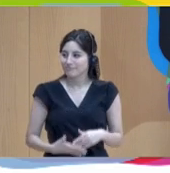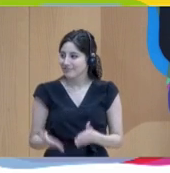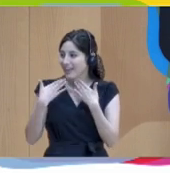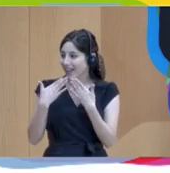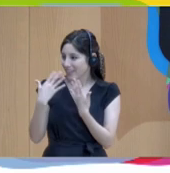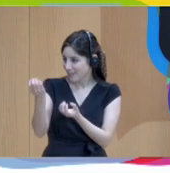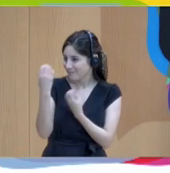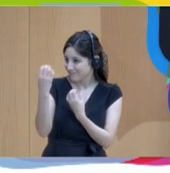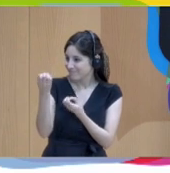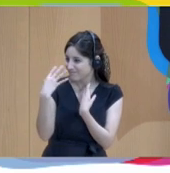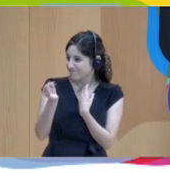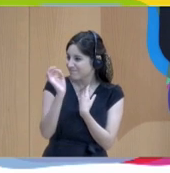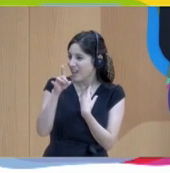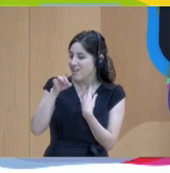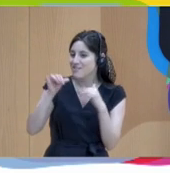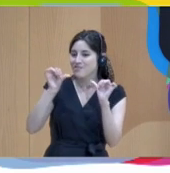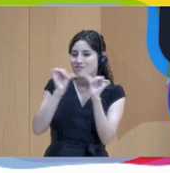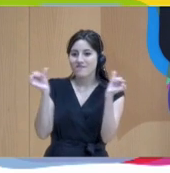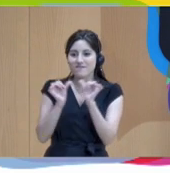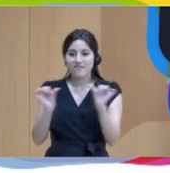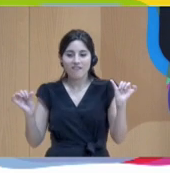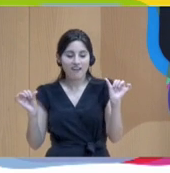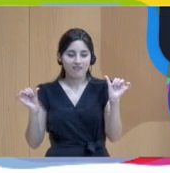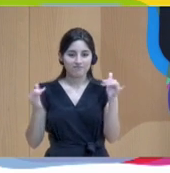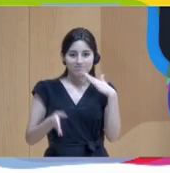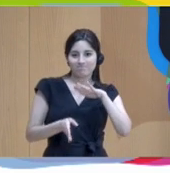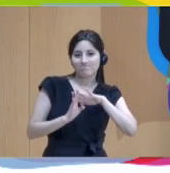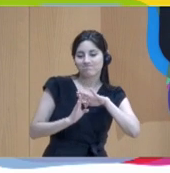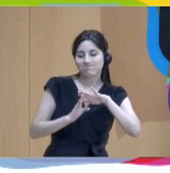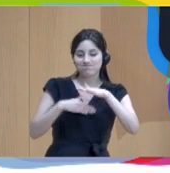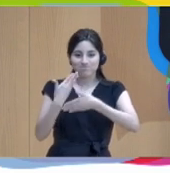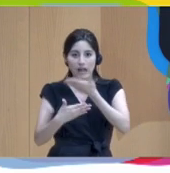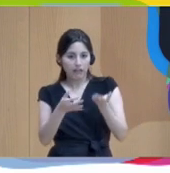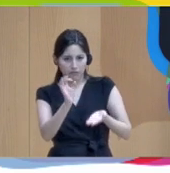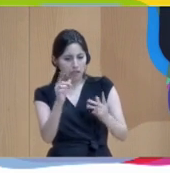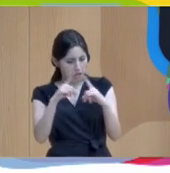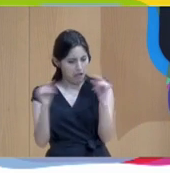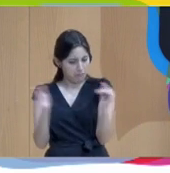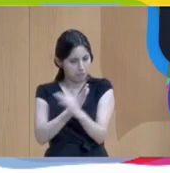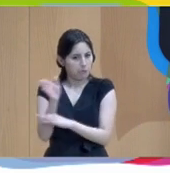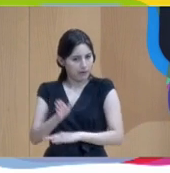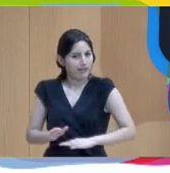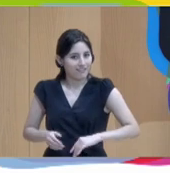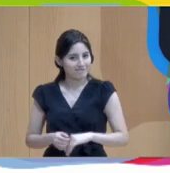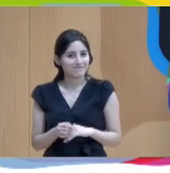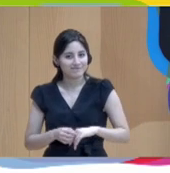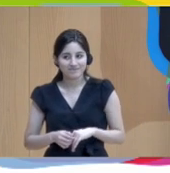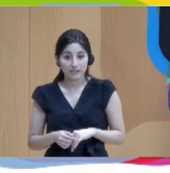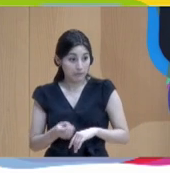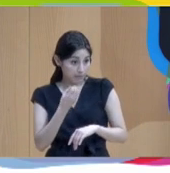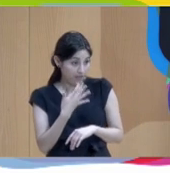fórmulas para seguir avanzando y creciendo y por qué no, por qué no irnos a Japón, ¿no? ¿Mal? No.